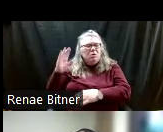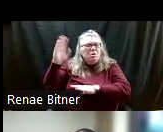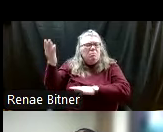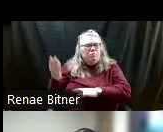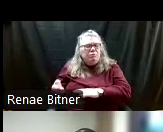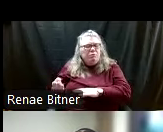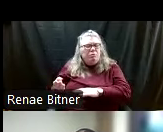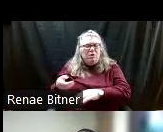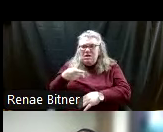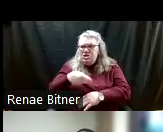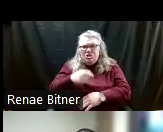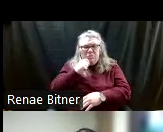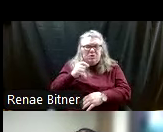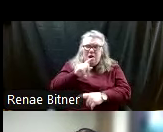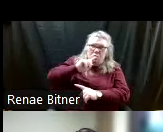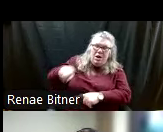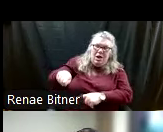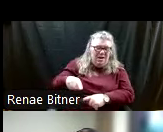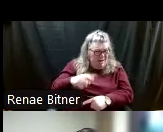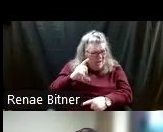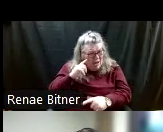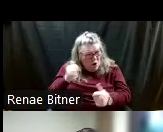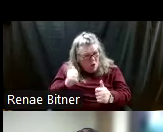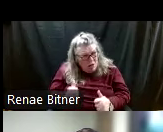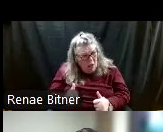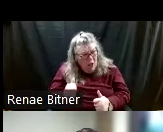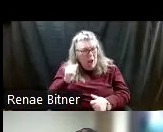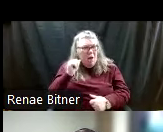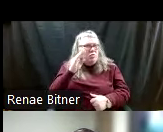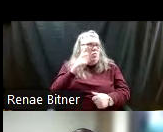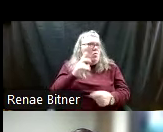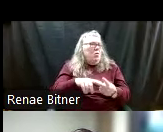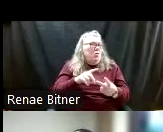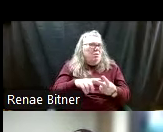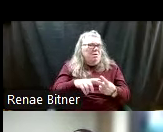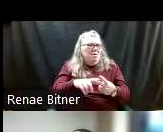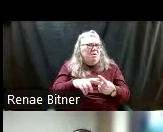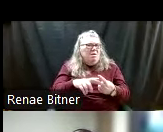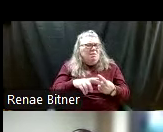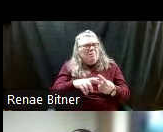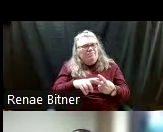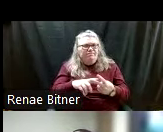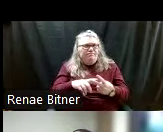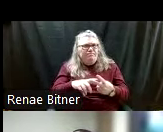we couldn't tell if it was hearing loss or if it was, just sort of, becoming more